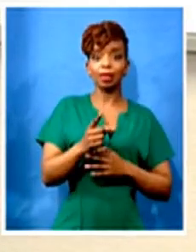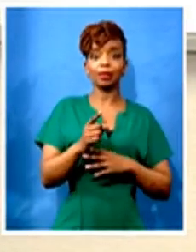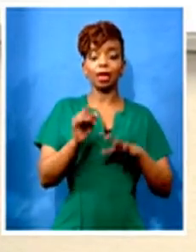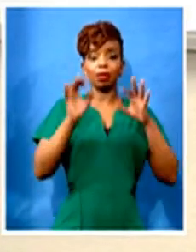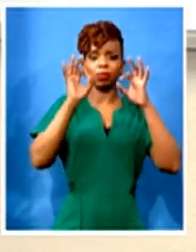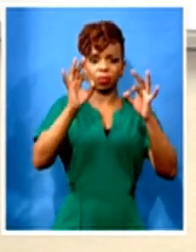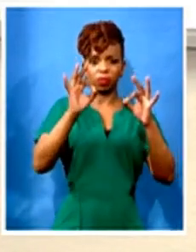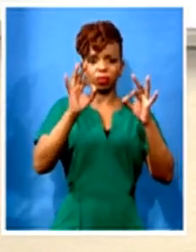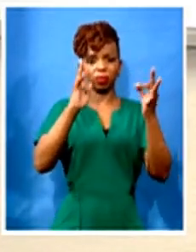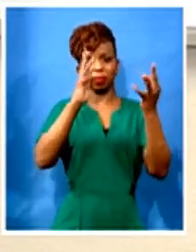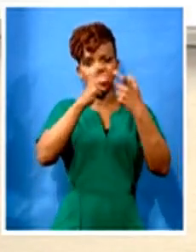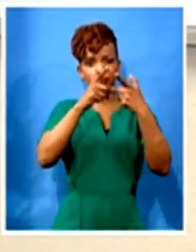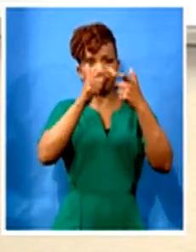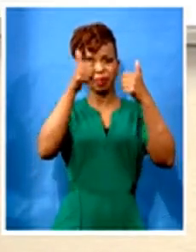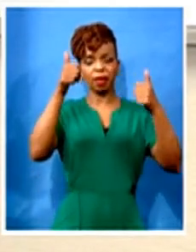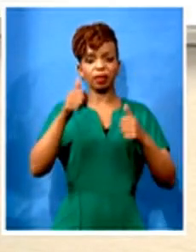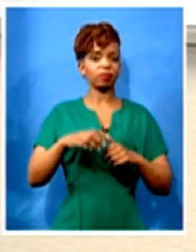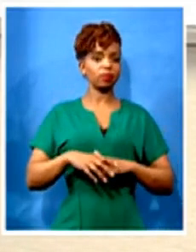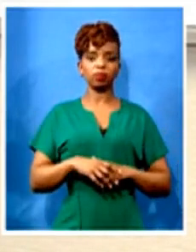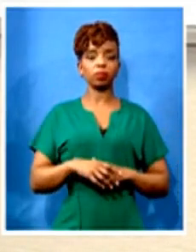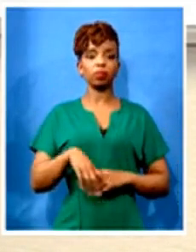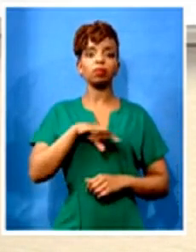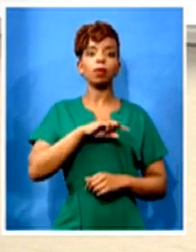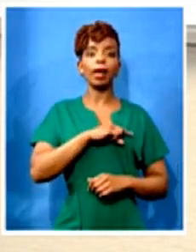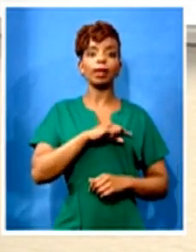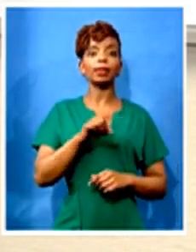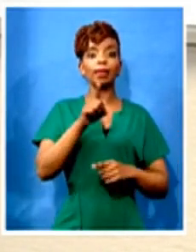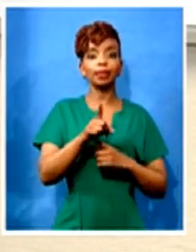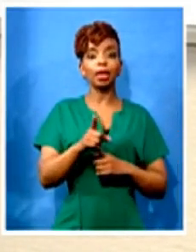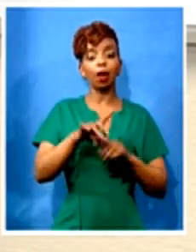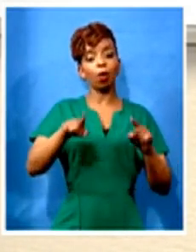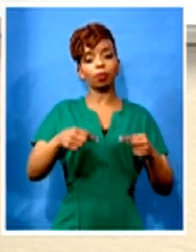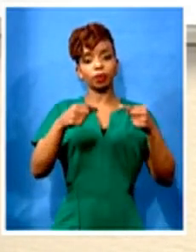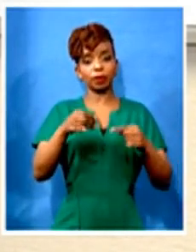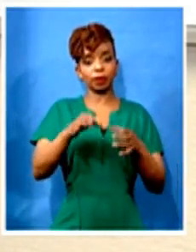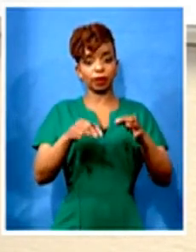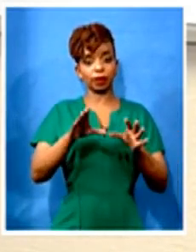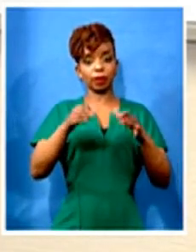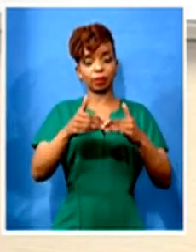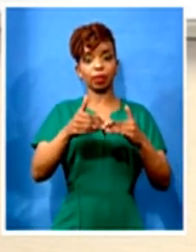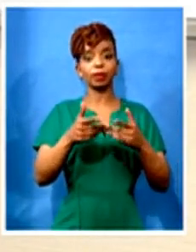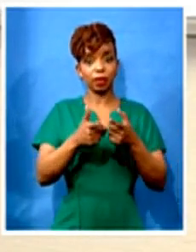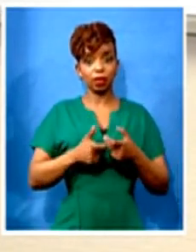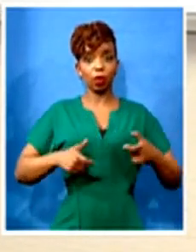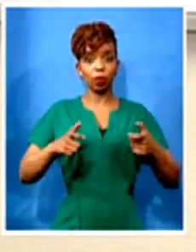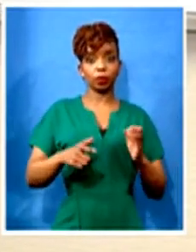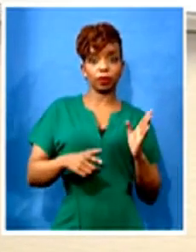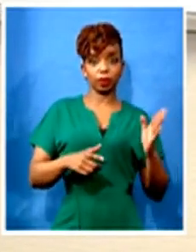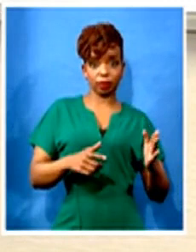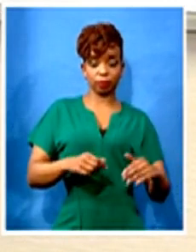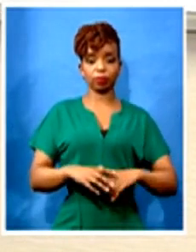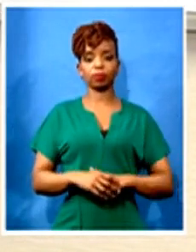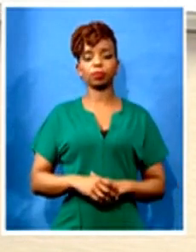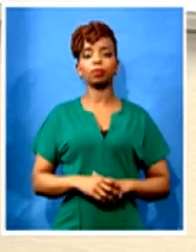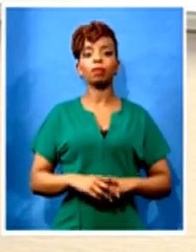an opposition party of a domestic country that is hosting him. And as such, we will be calling on the Department of International